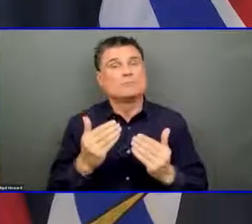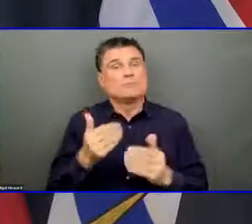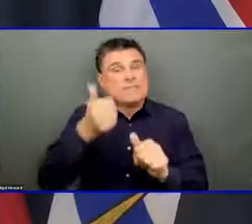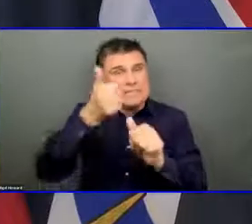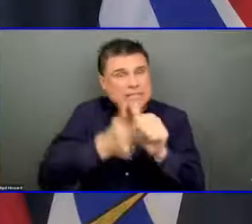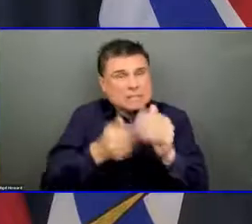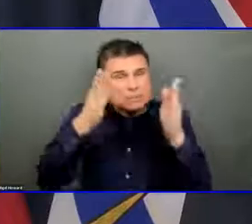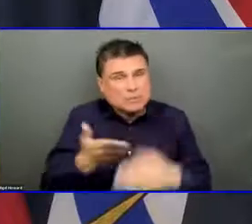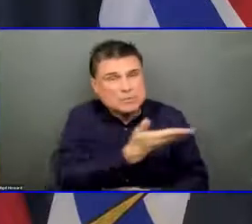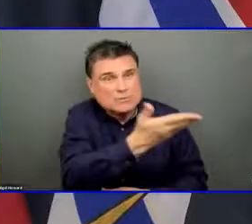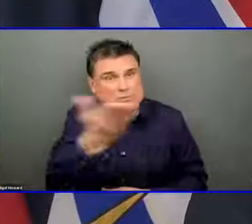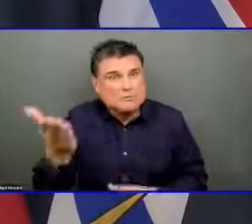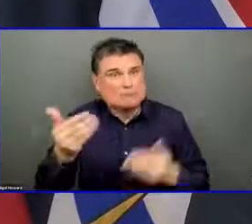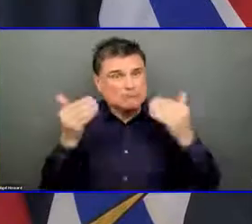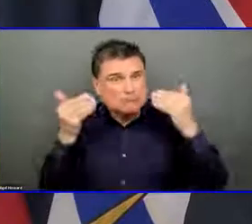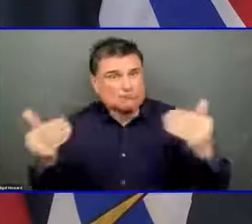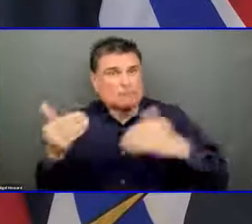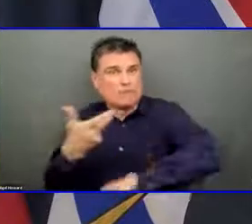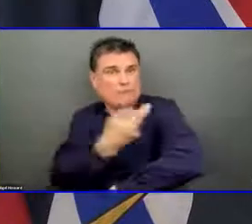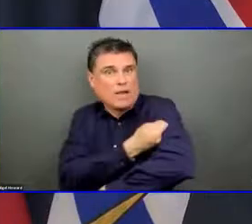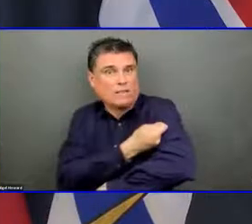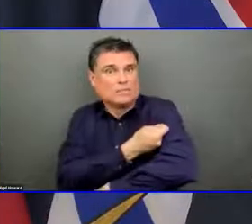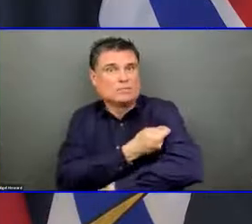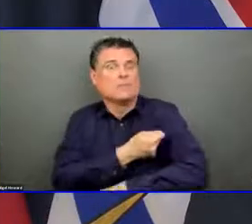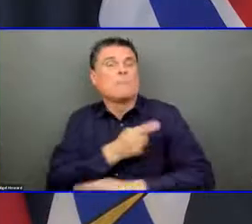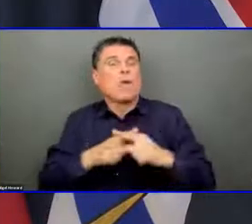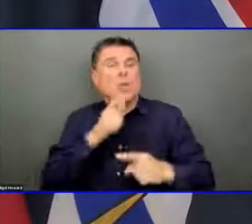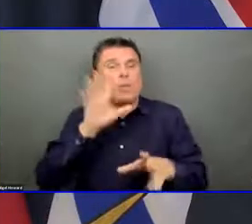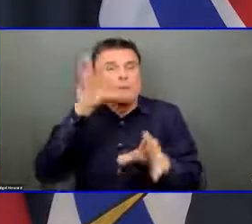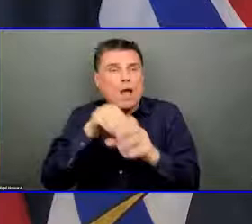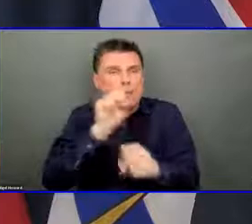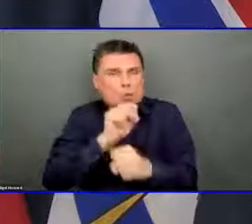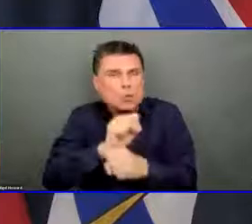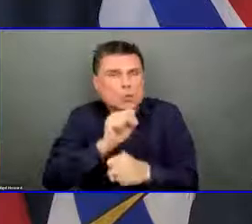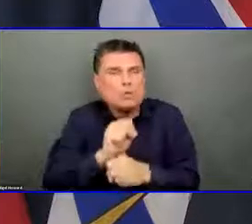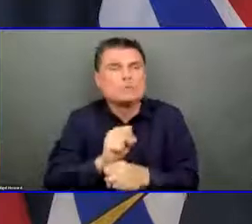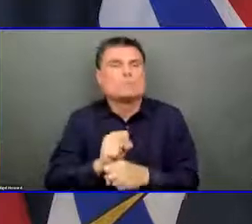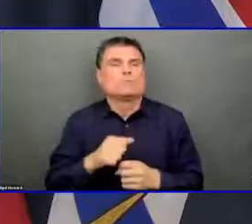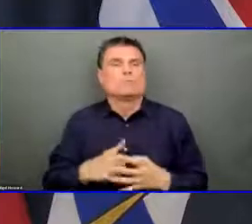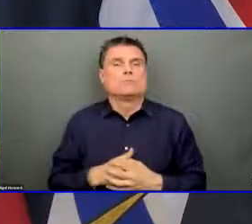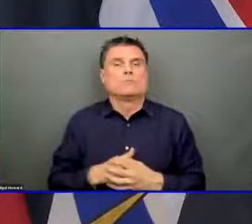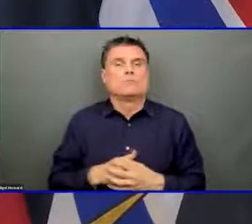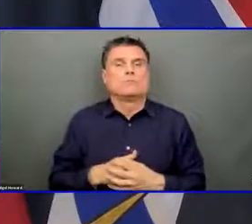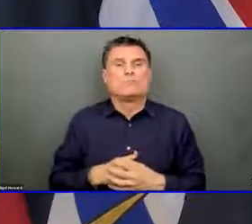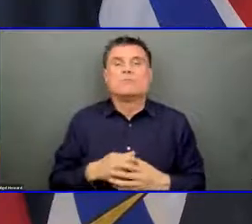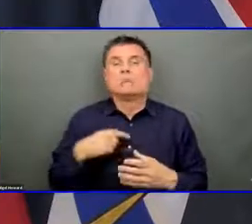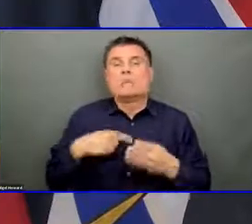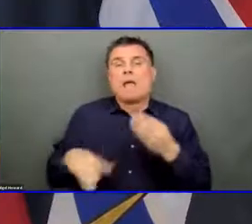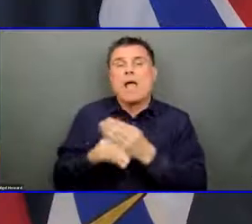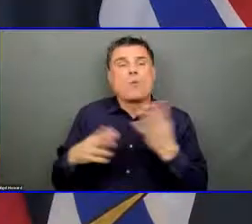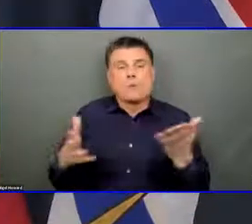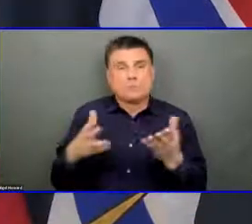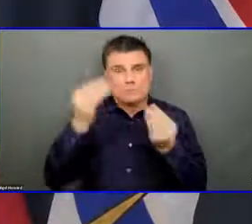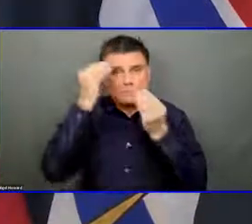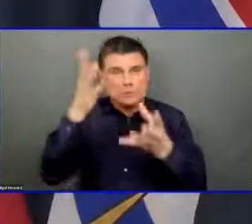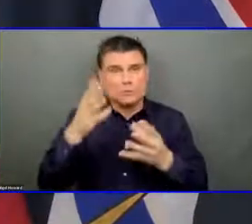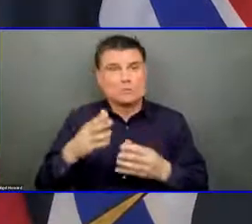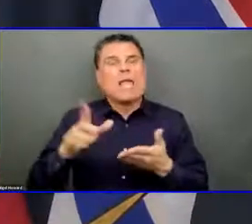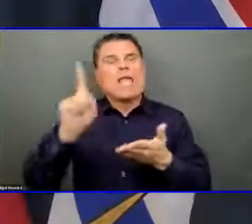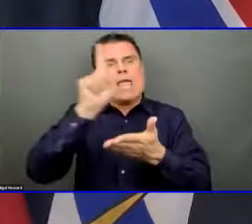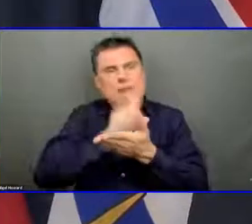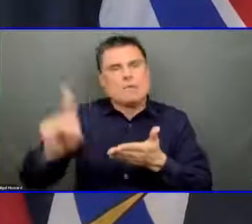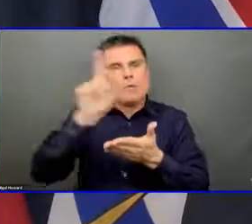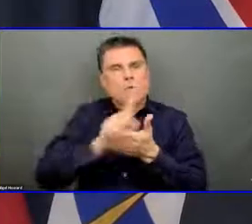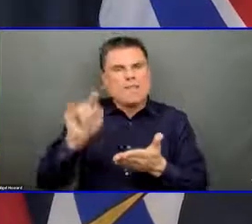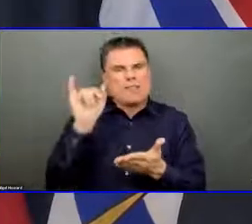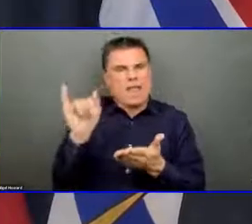we added, and we're adding information, our weekly report on outbreaks in long-term care, assisted living, and independent